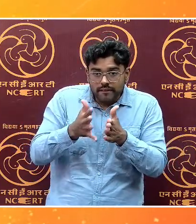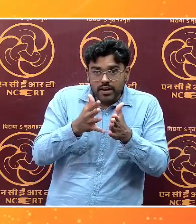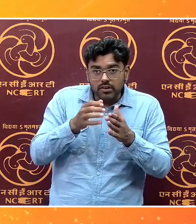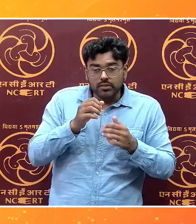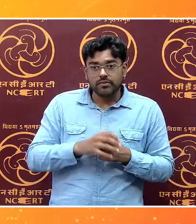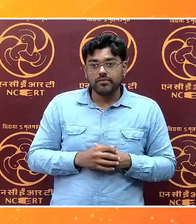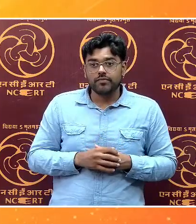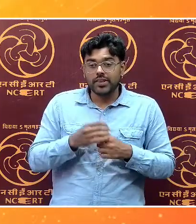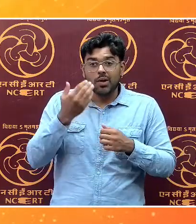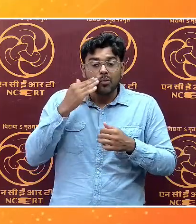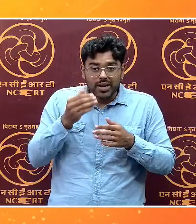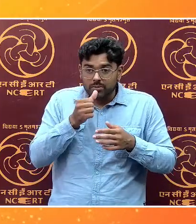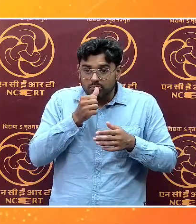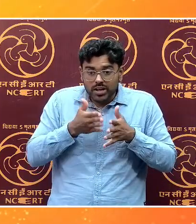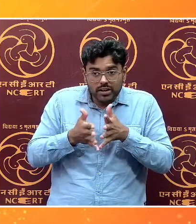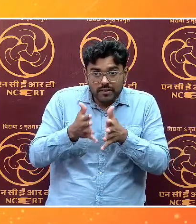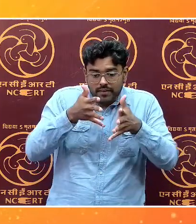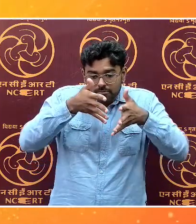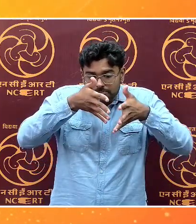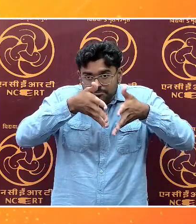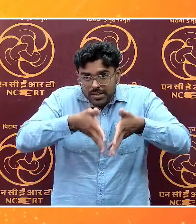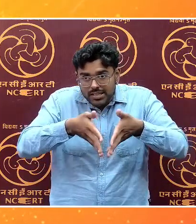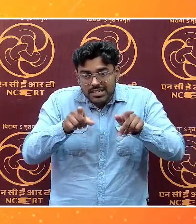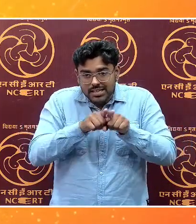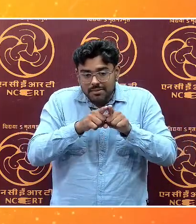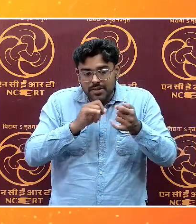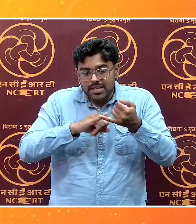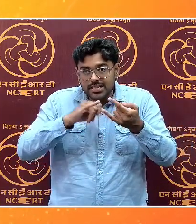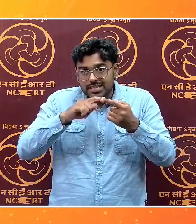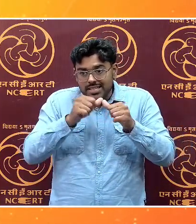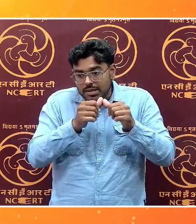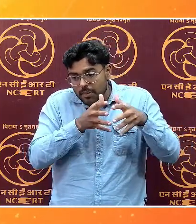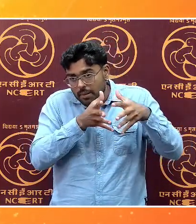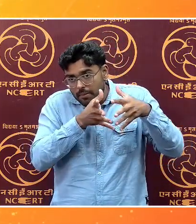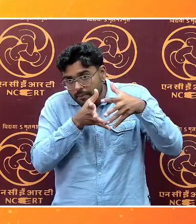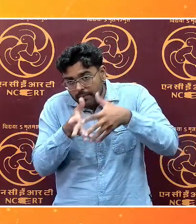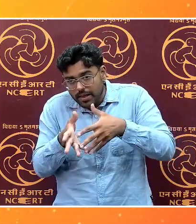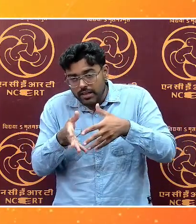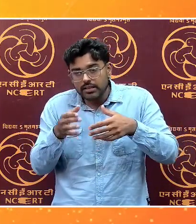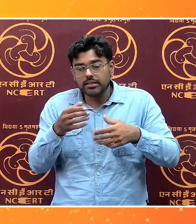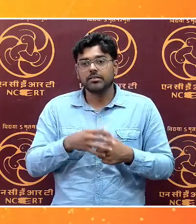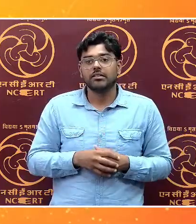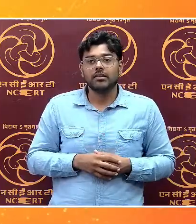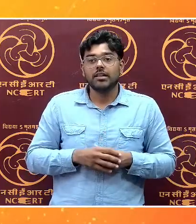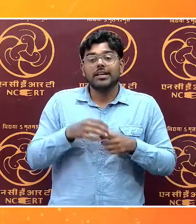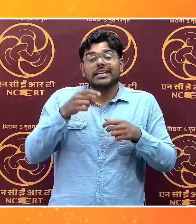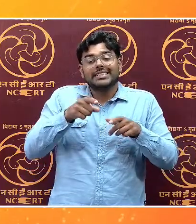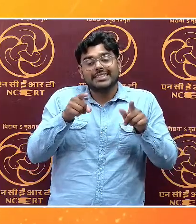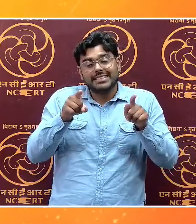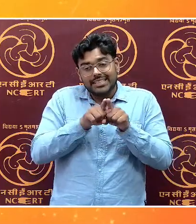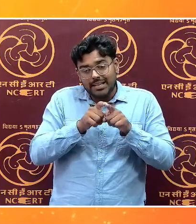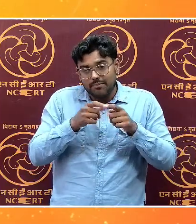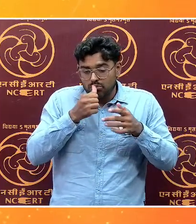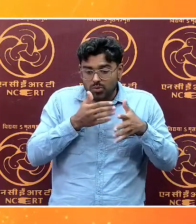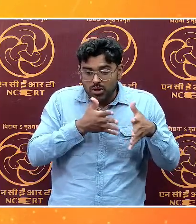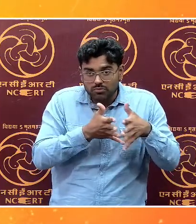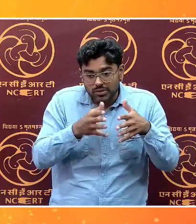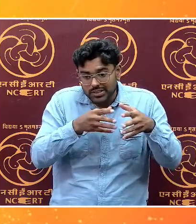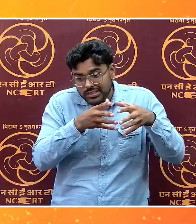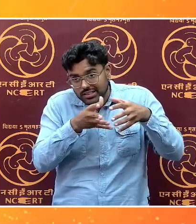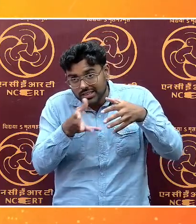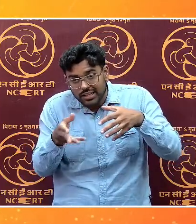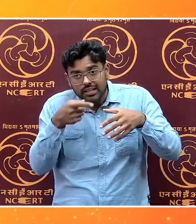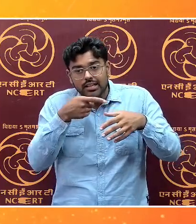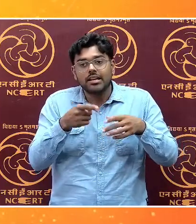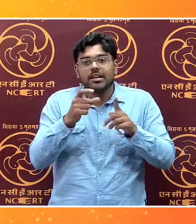river, where river falls into a sea, that is called mouth of the river. So at that mouth of river, a delta